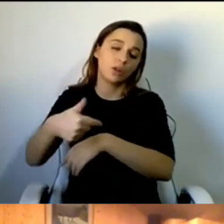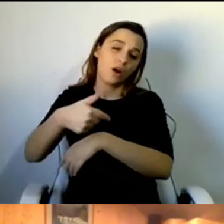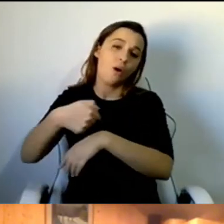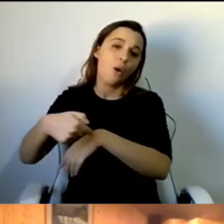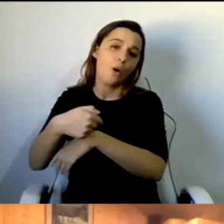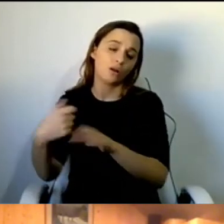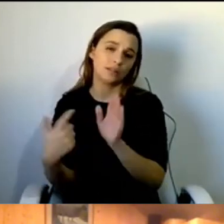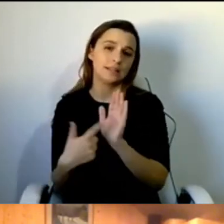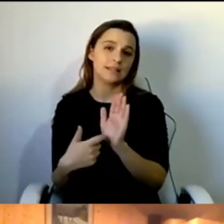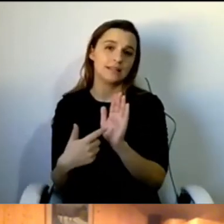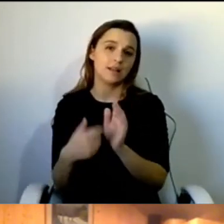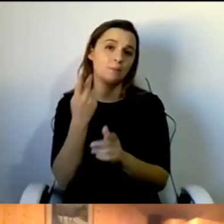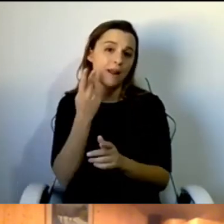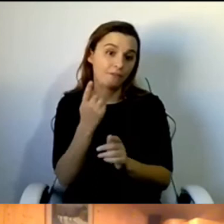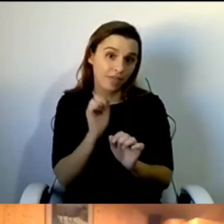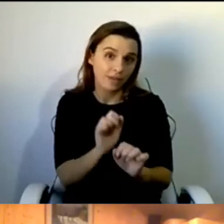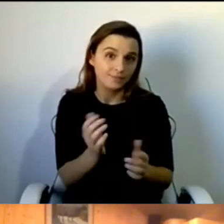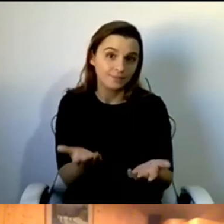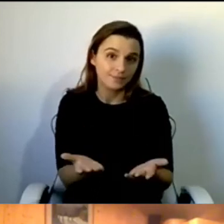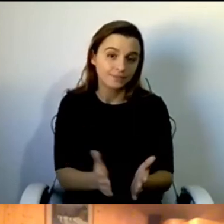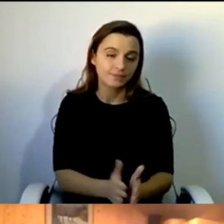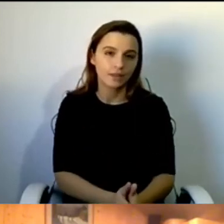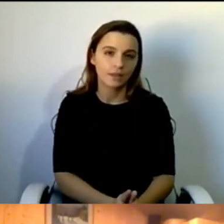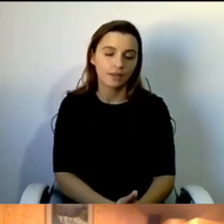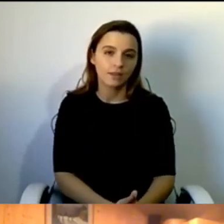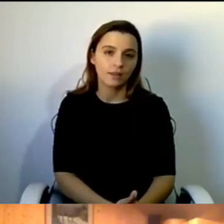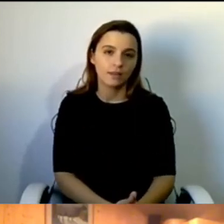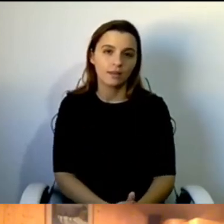could have anything from a few hours a week to